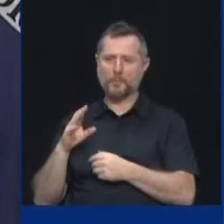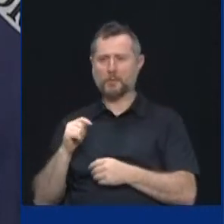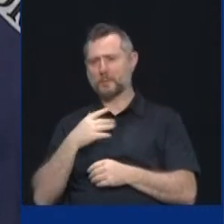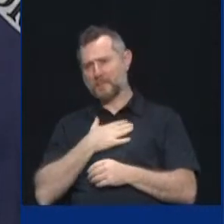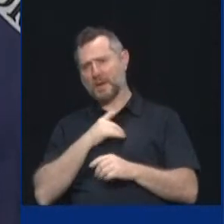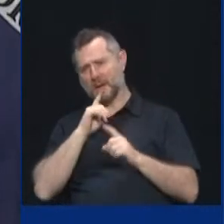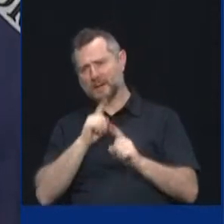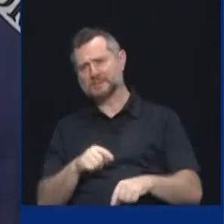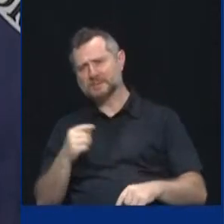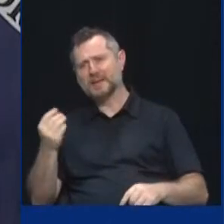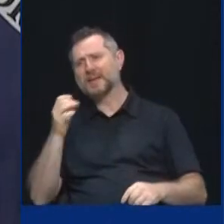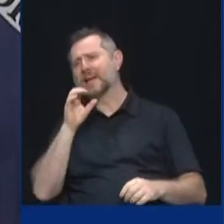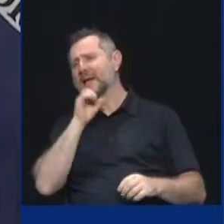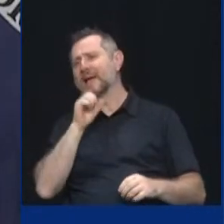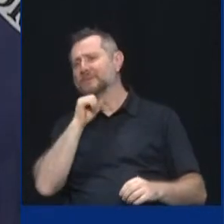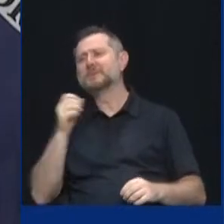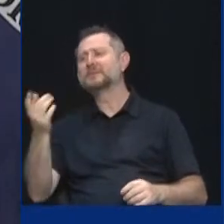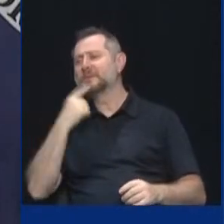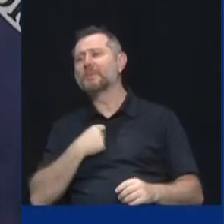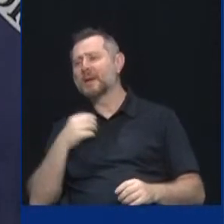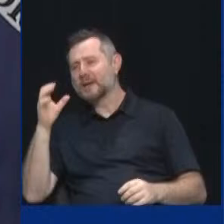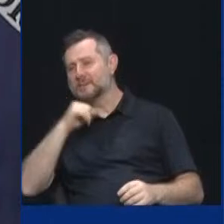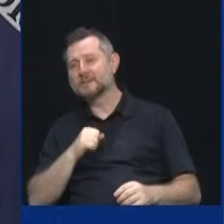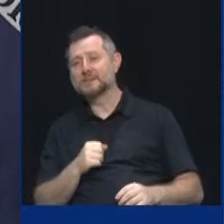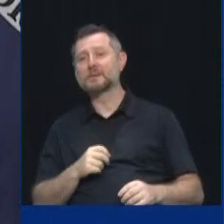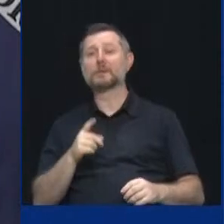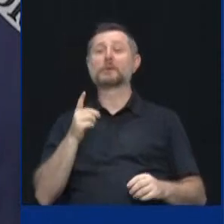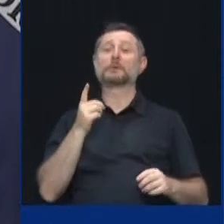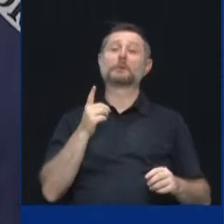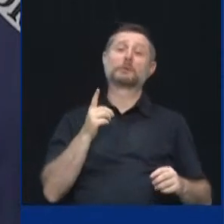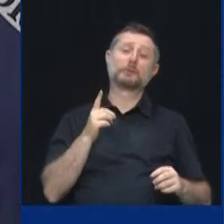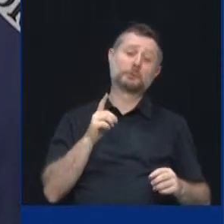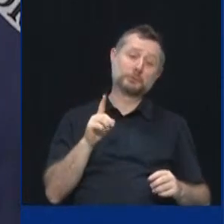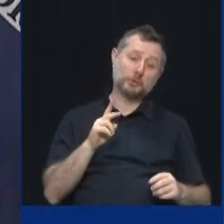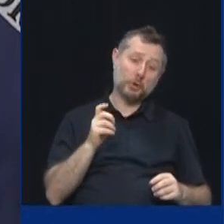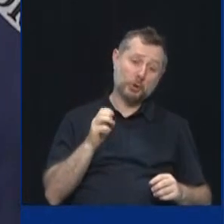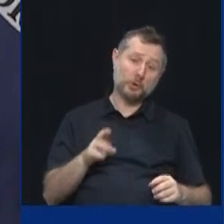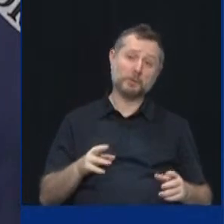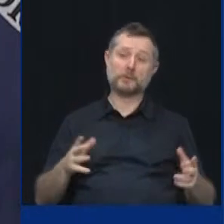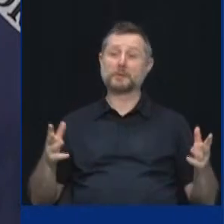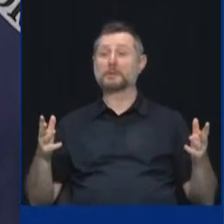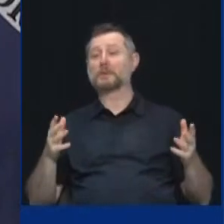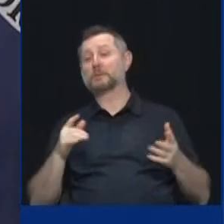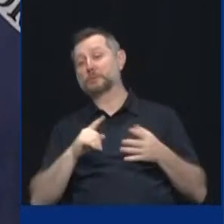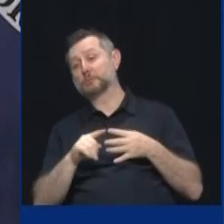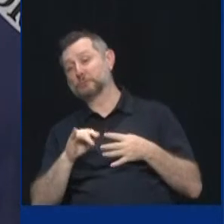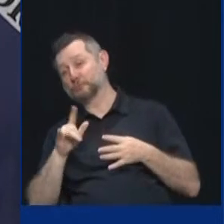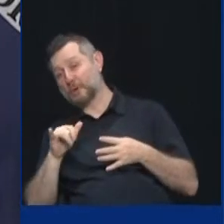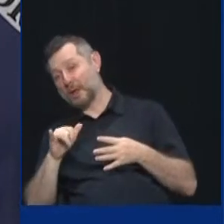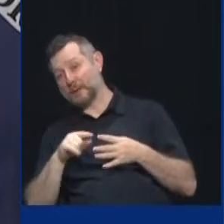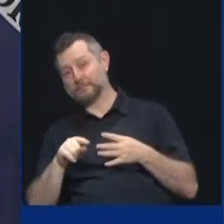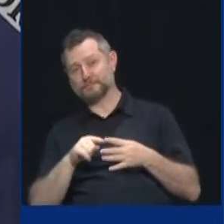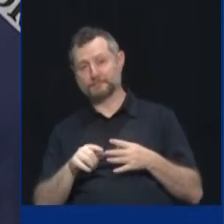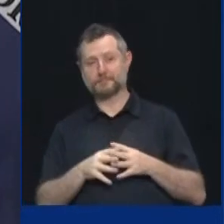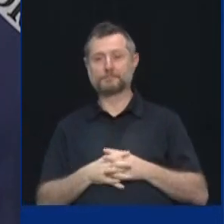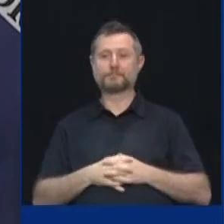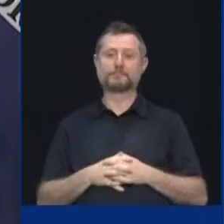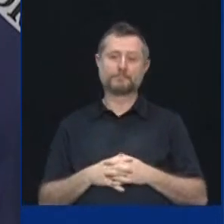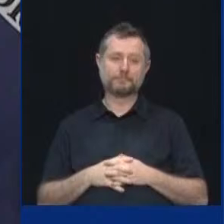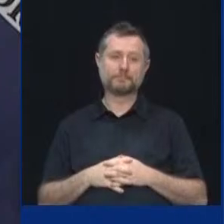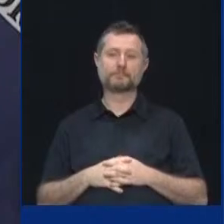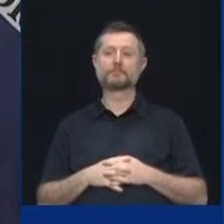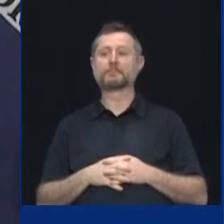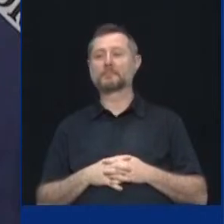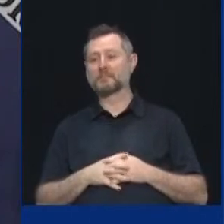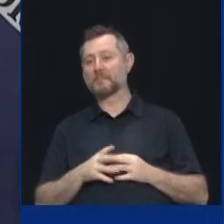me a number. What's your guess? It's a guess. What do I think? July, first week of July. First week in July? Yeah.